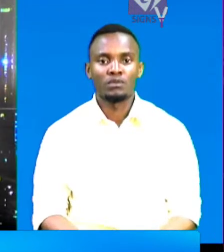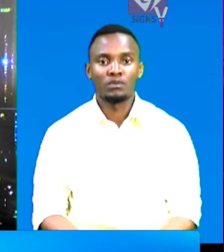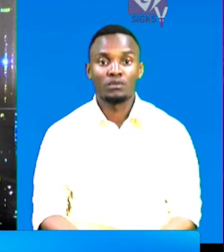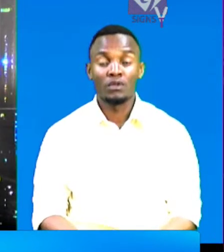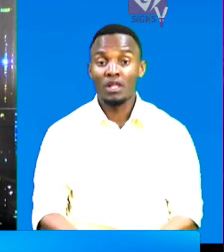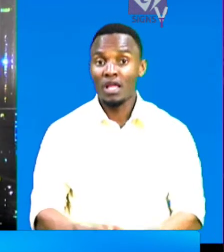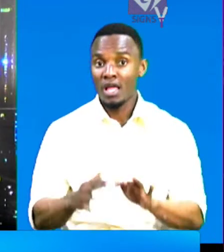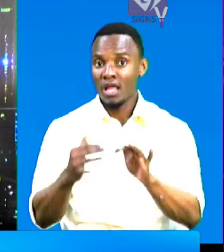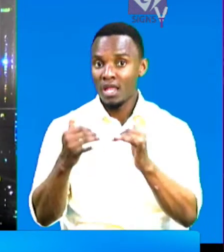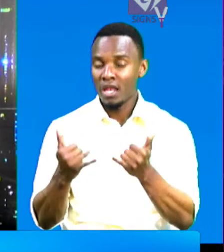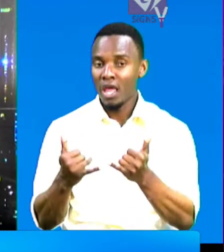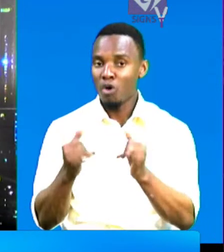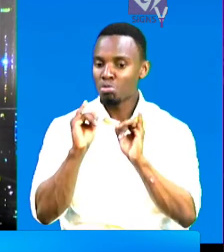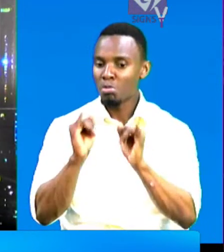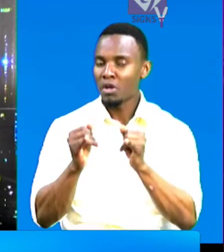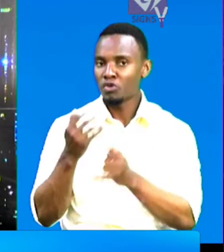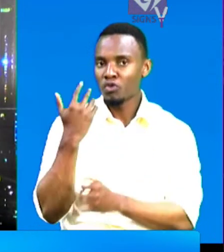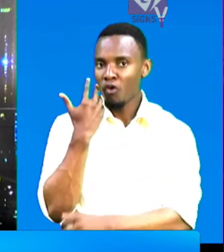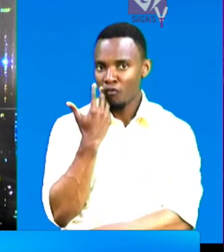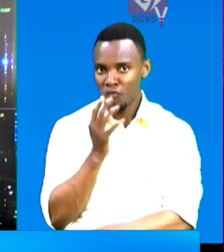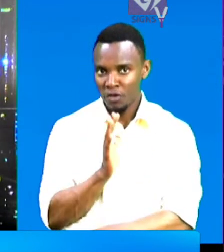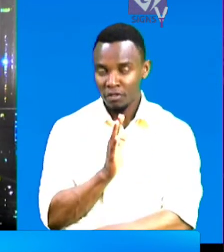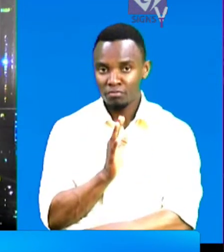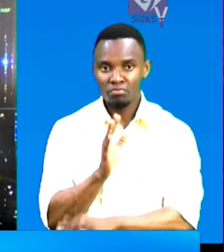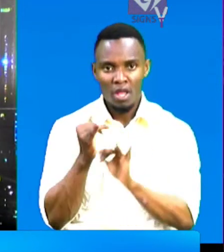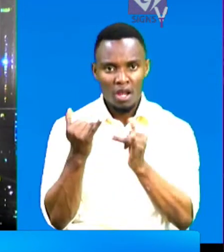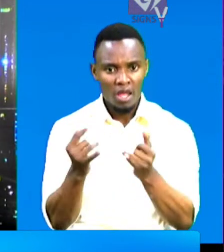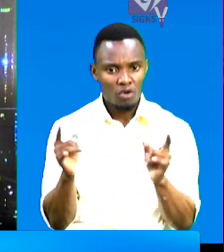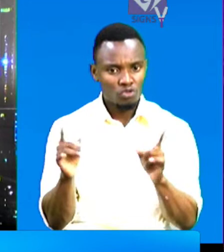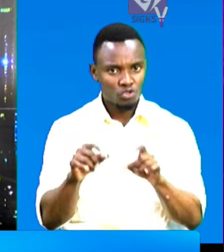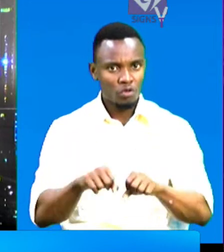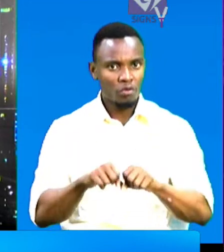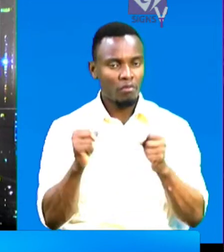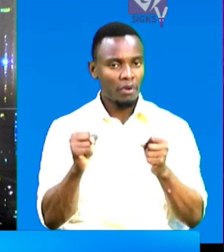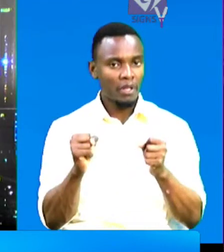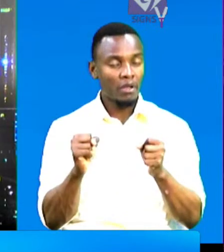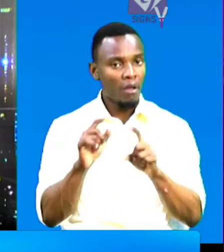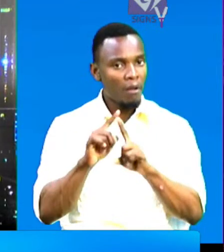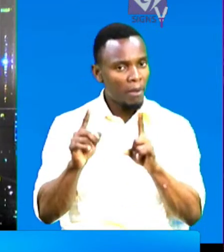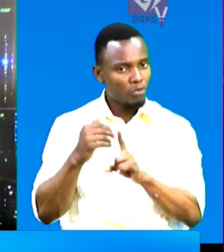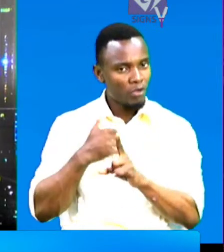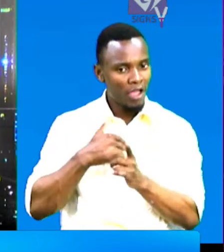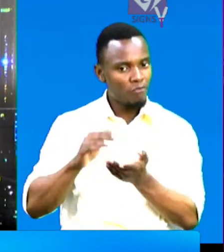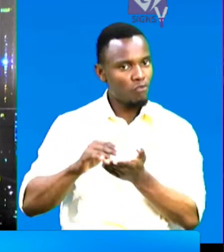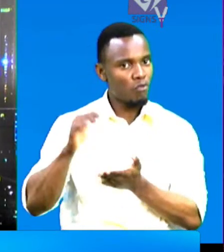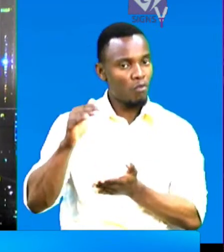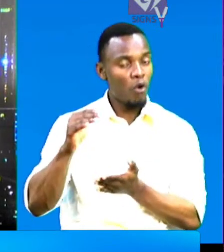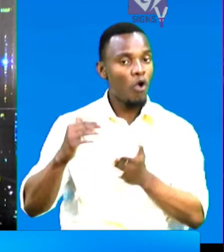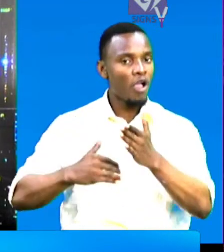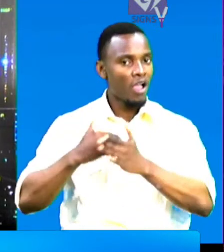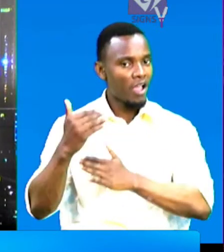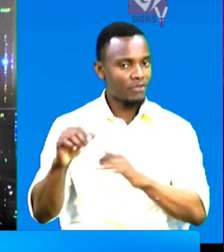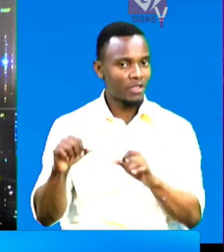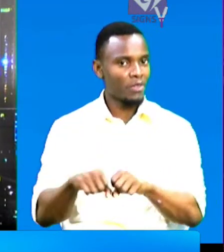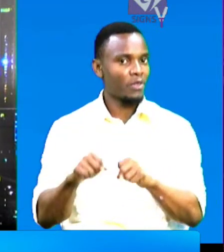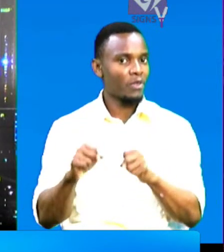Well, that's it for the news updates. We are now taking a short break, but of course there is more to come as soon as we return from